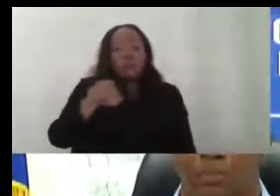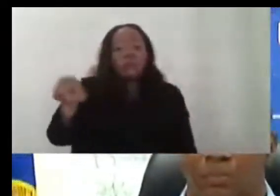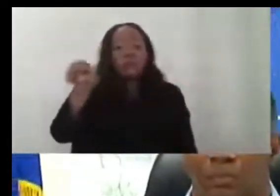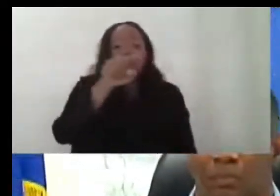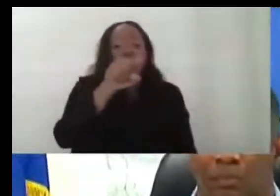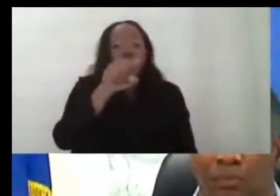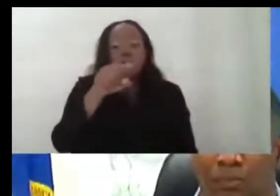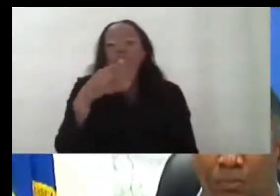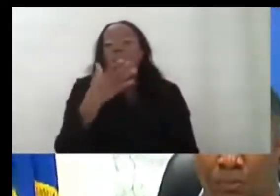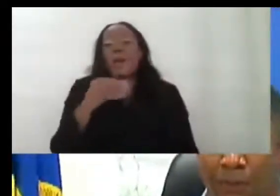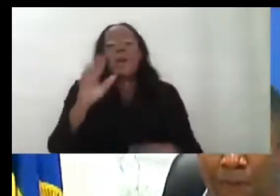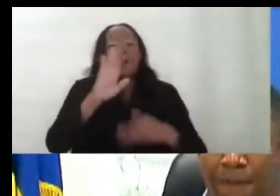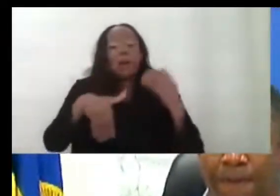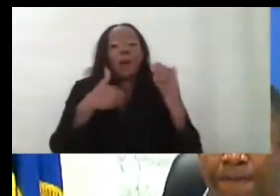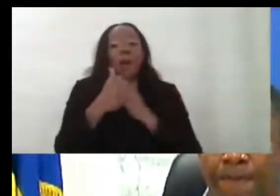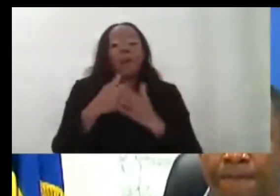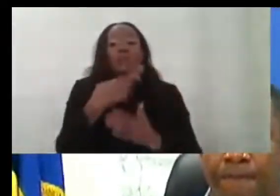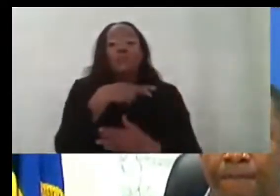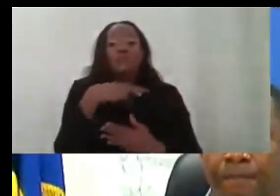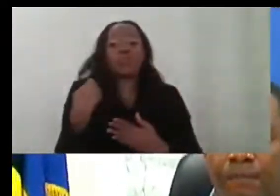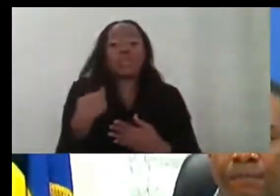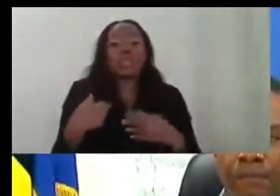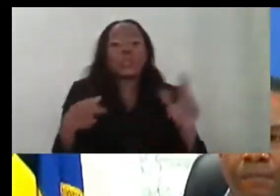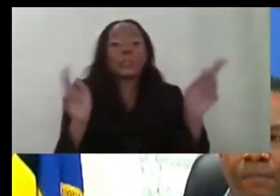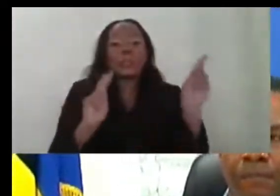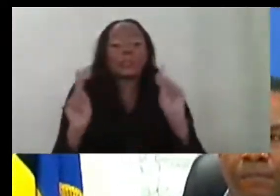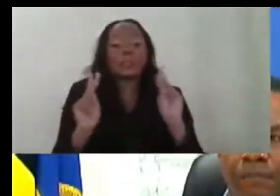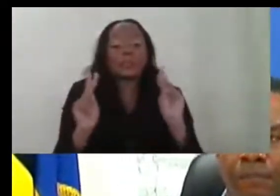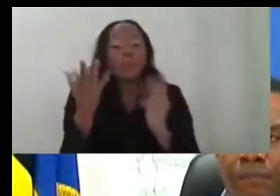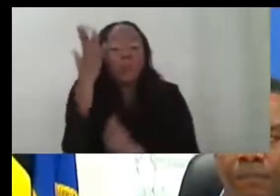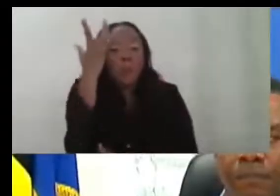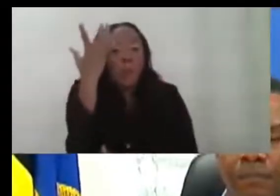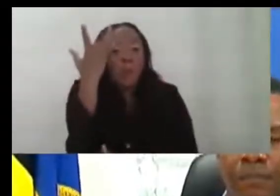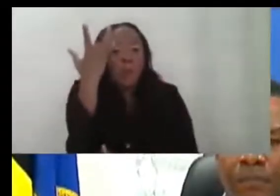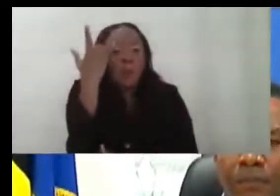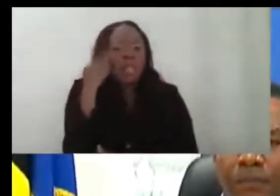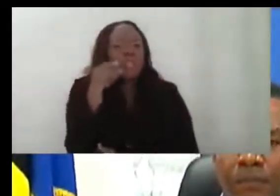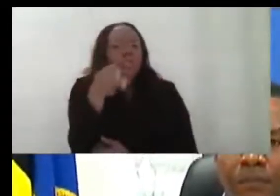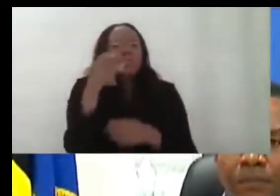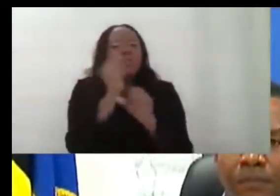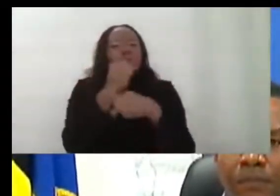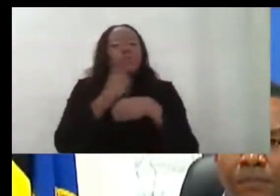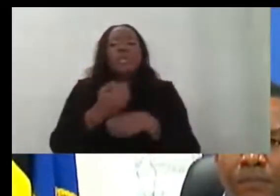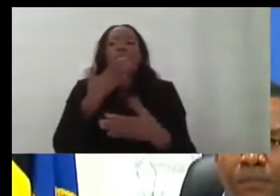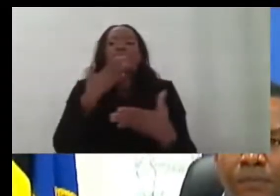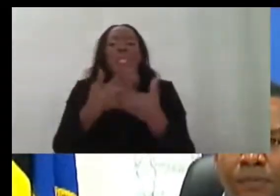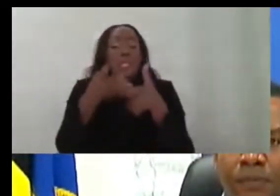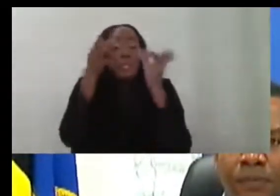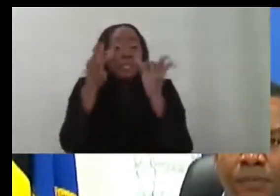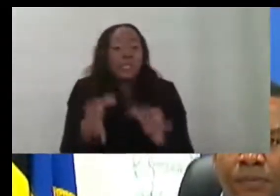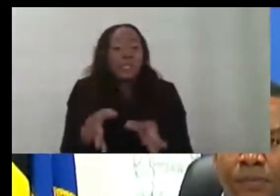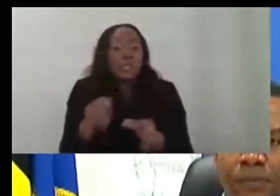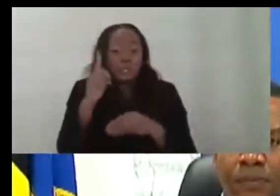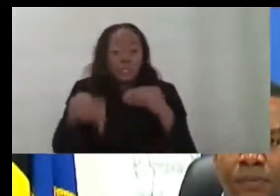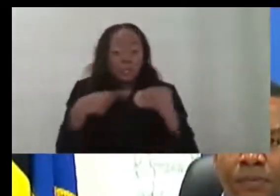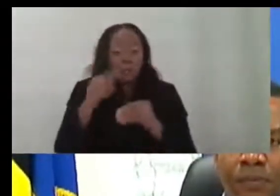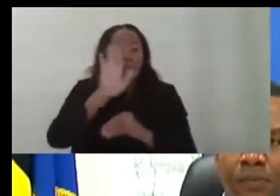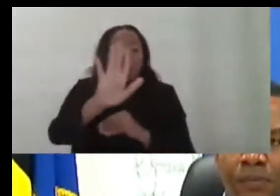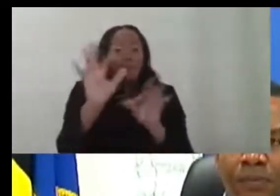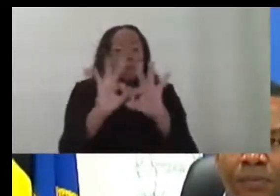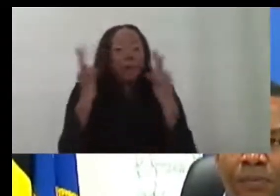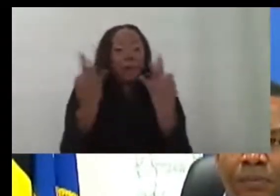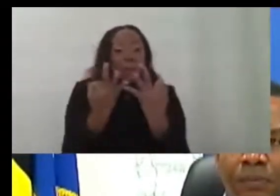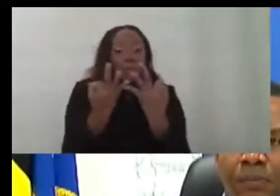at-risk population in order for you to make decisions about you and your family's situation and our